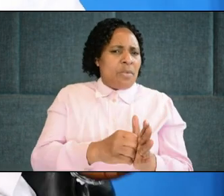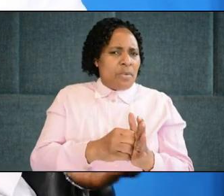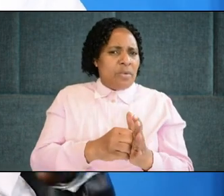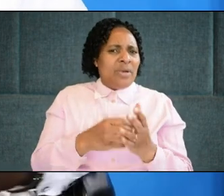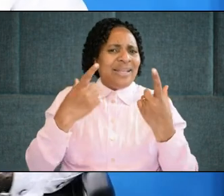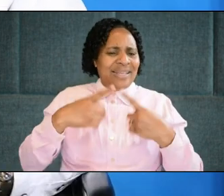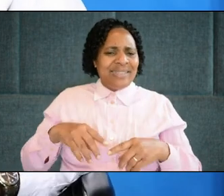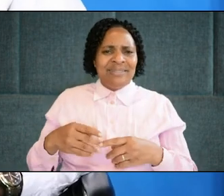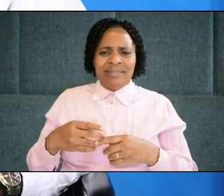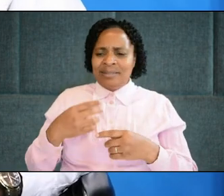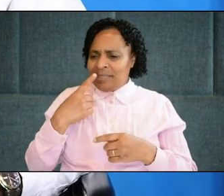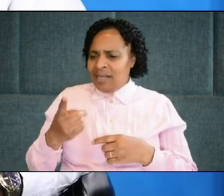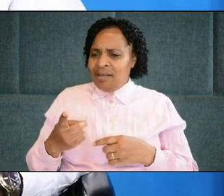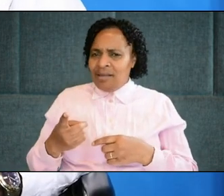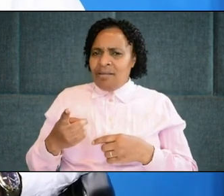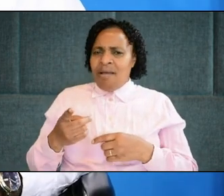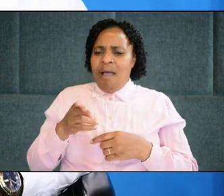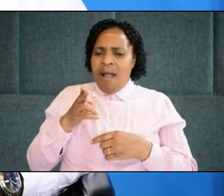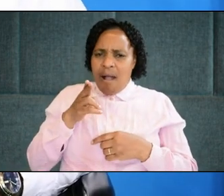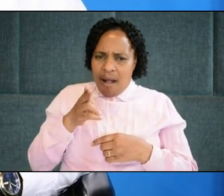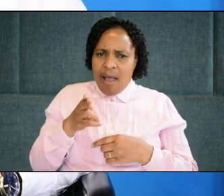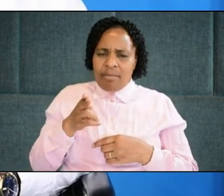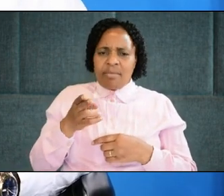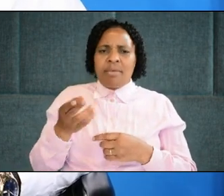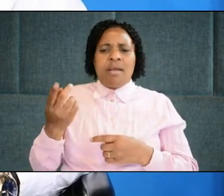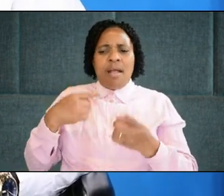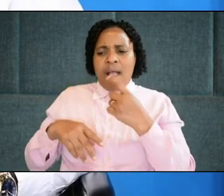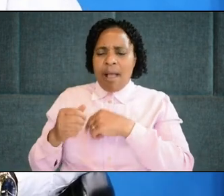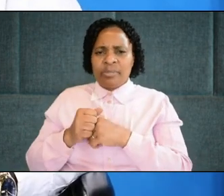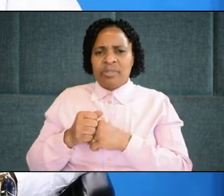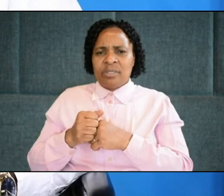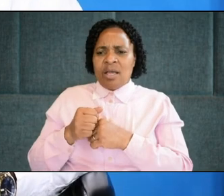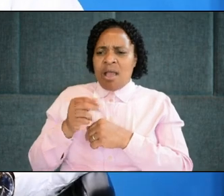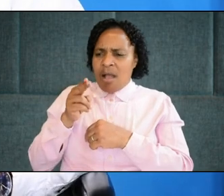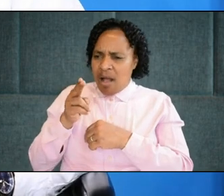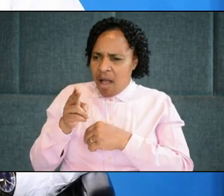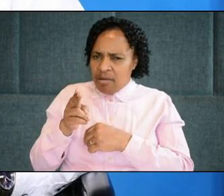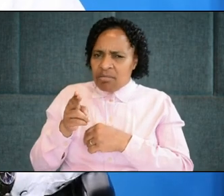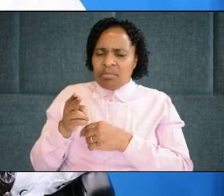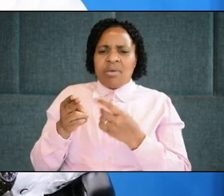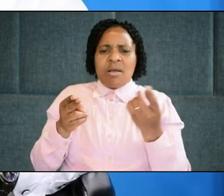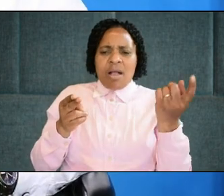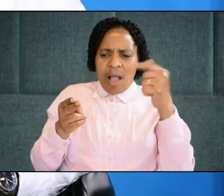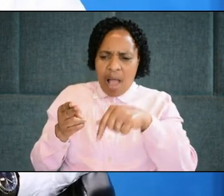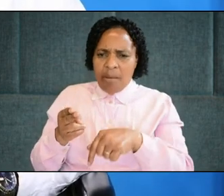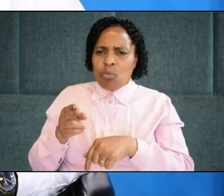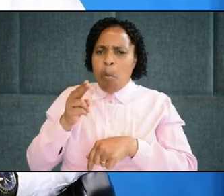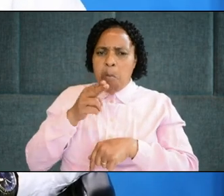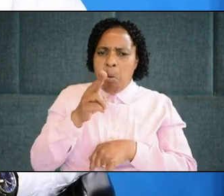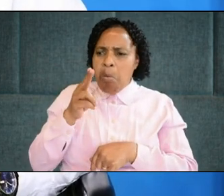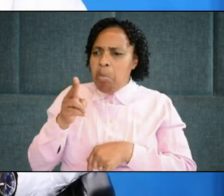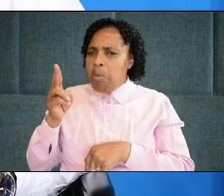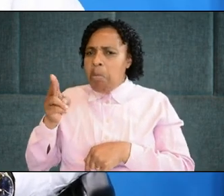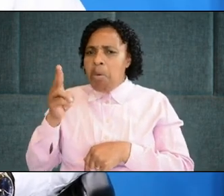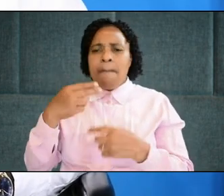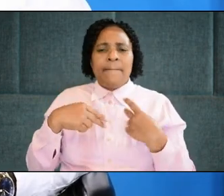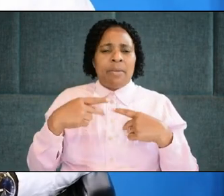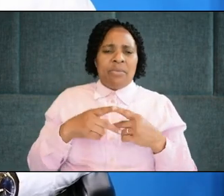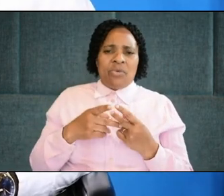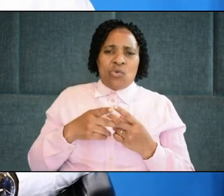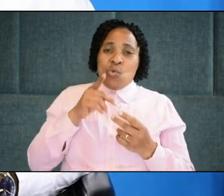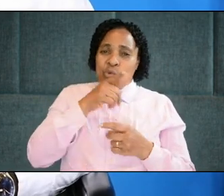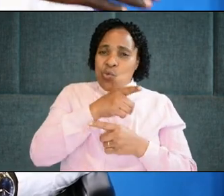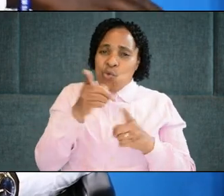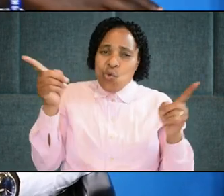a gunman walks in with a machine gun and starts, you know, shooting at people. You